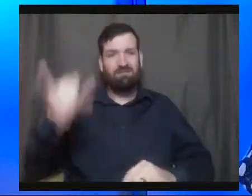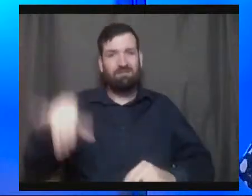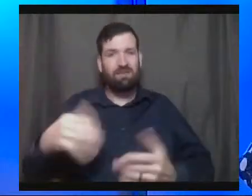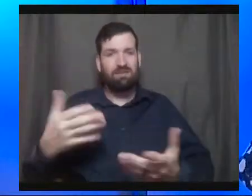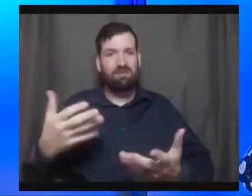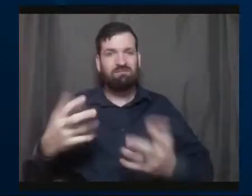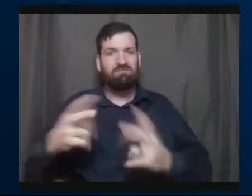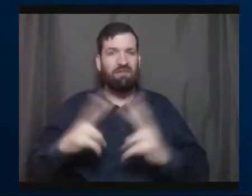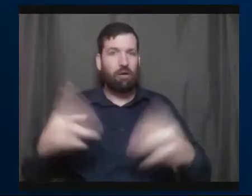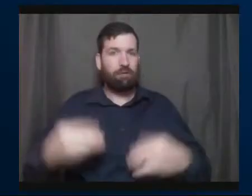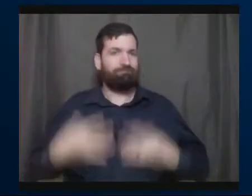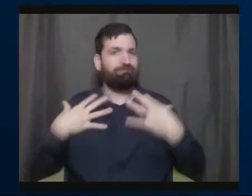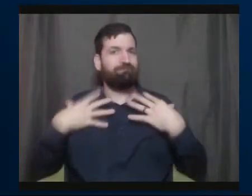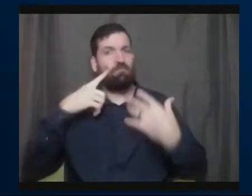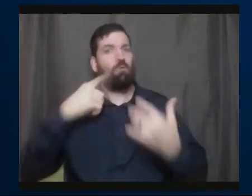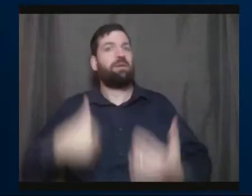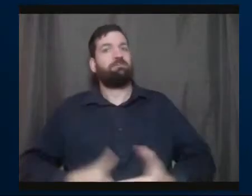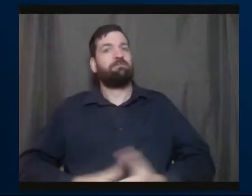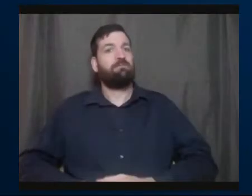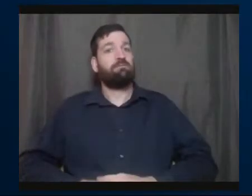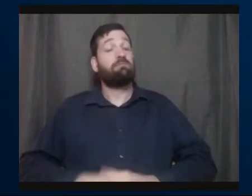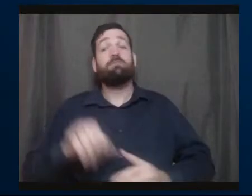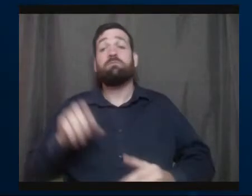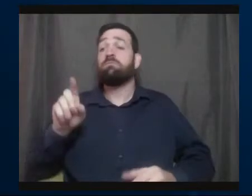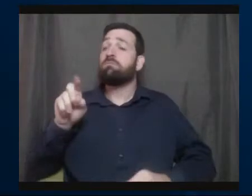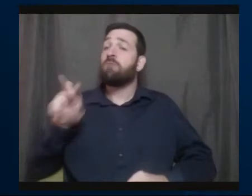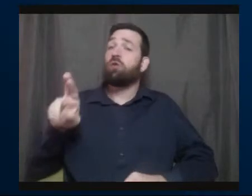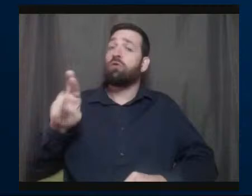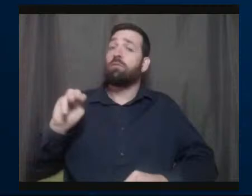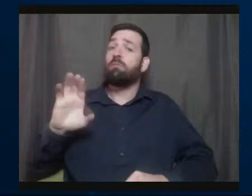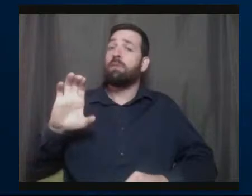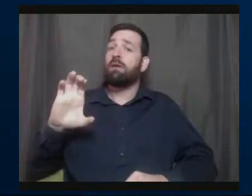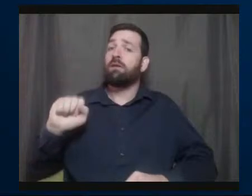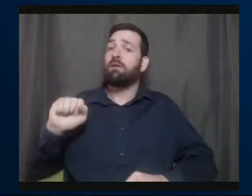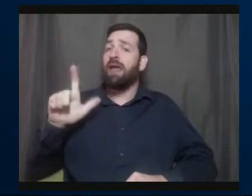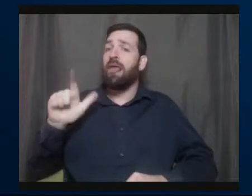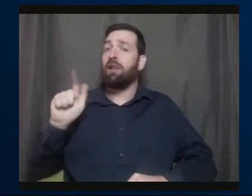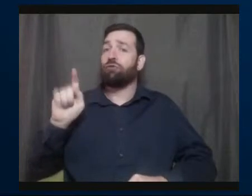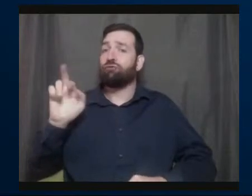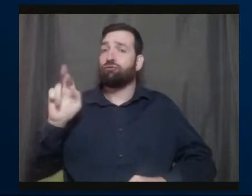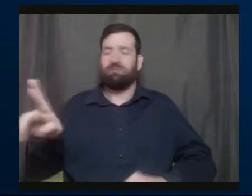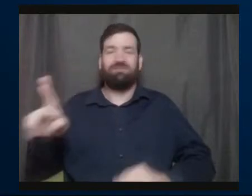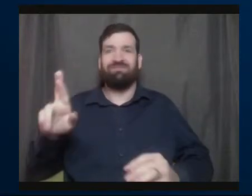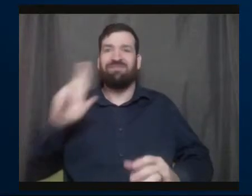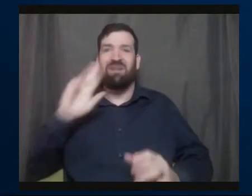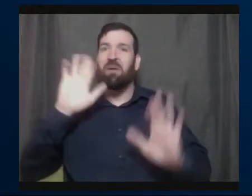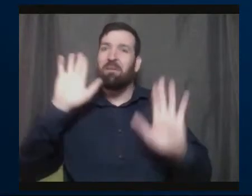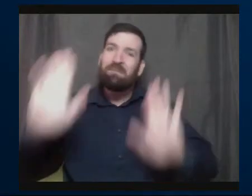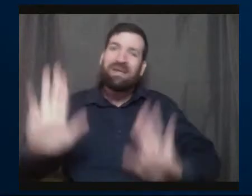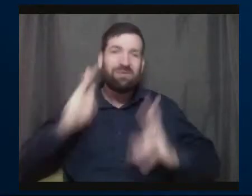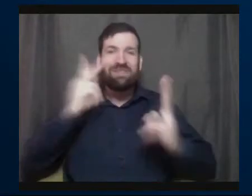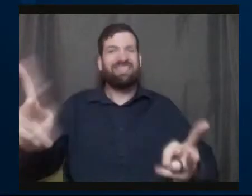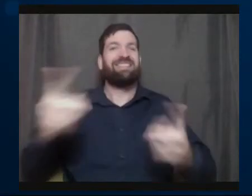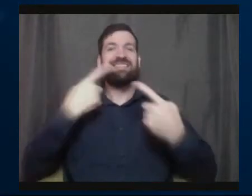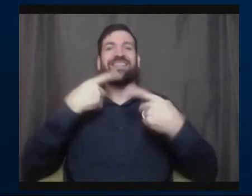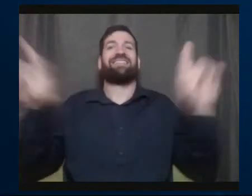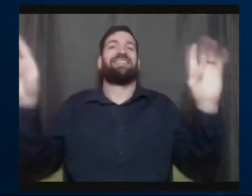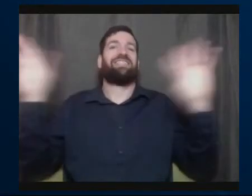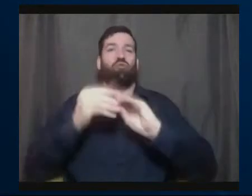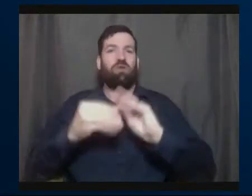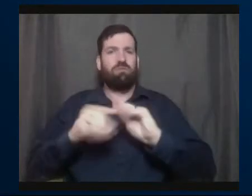point. Dr. McAllister, it must be lovely to see success stories, but how do people maintain that